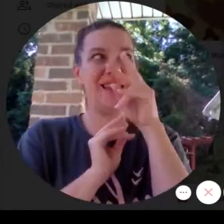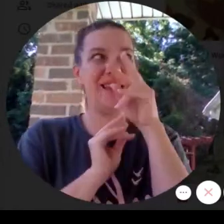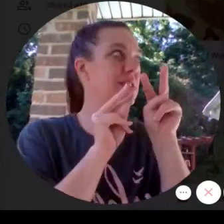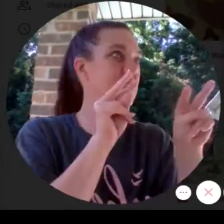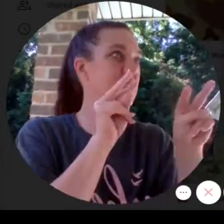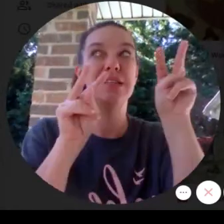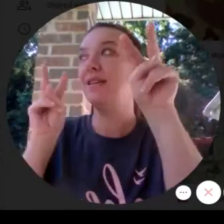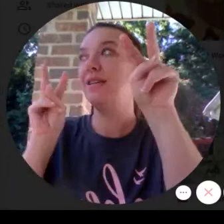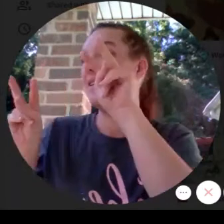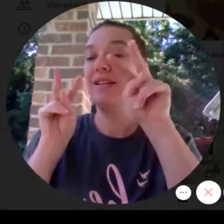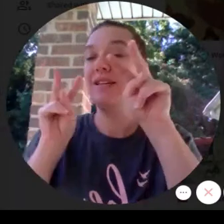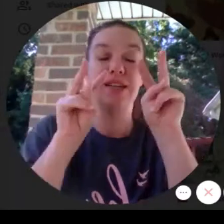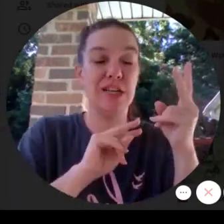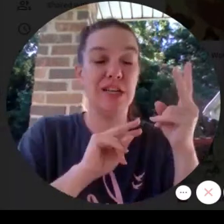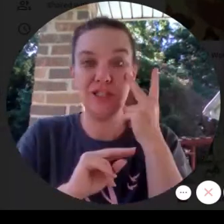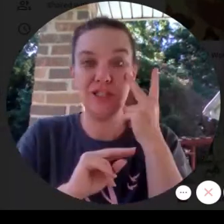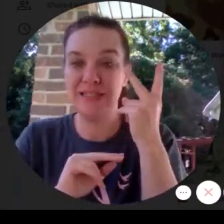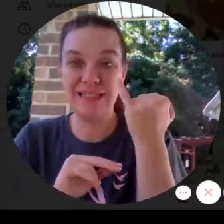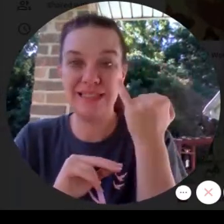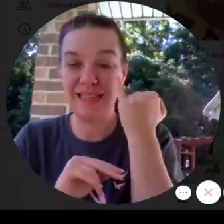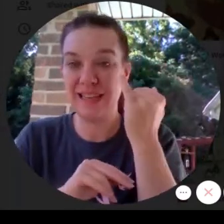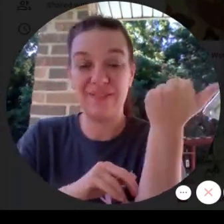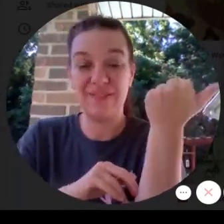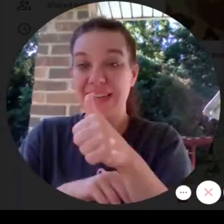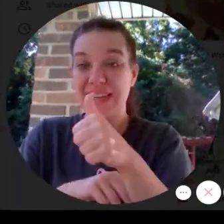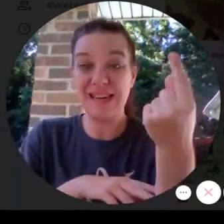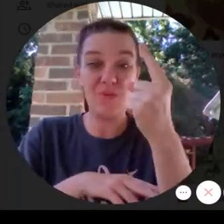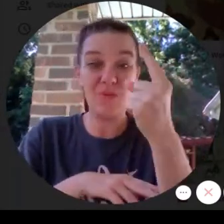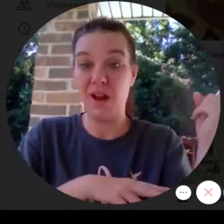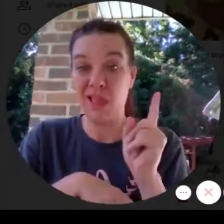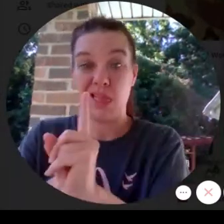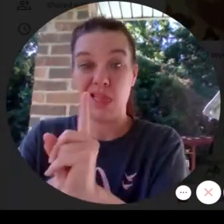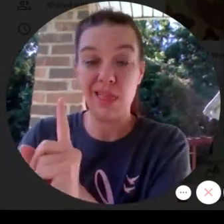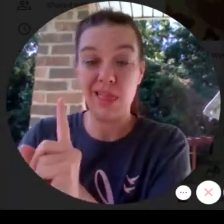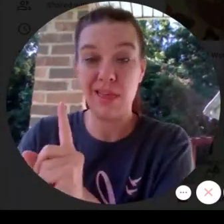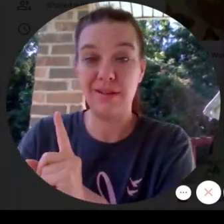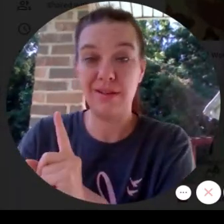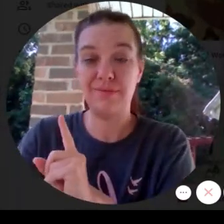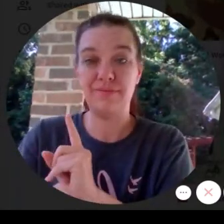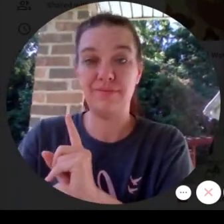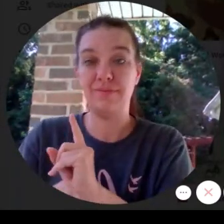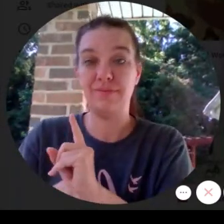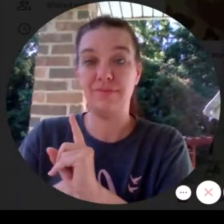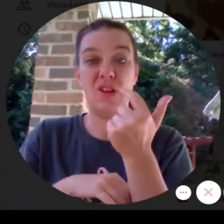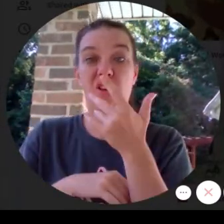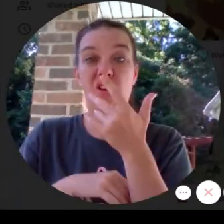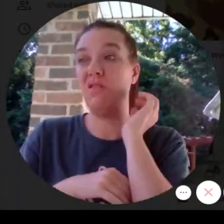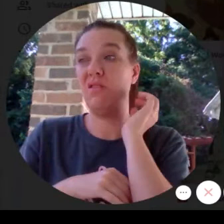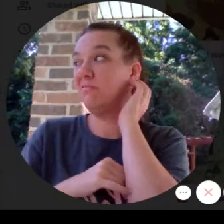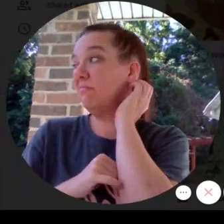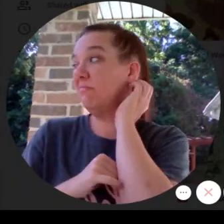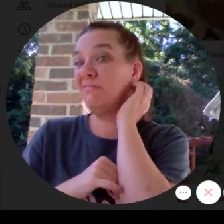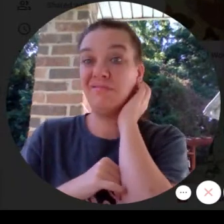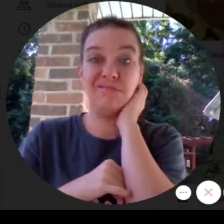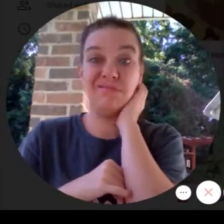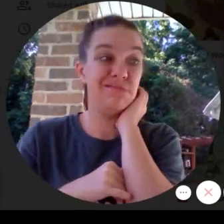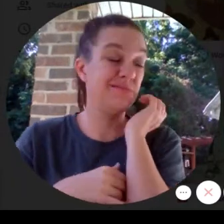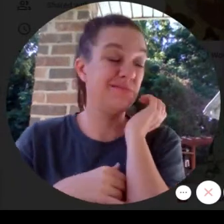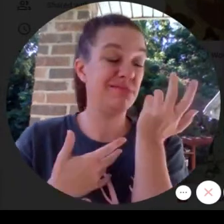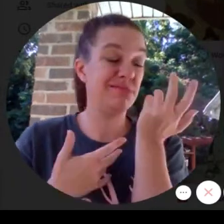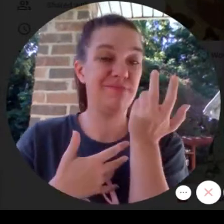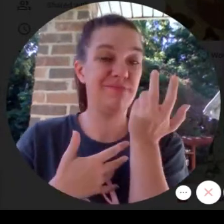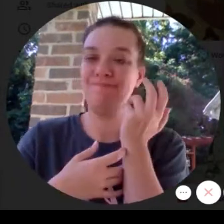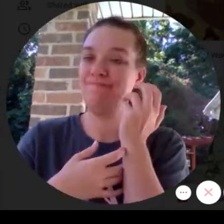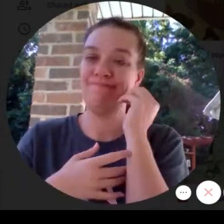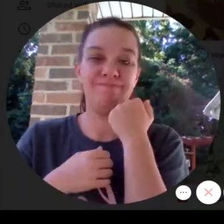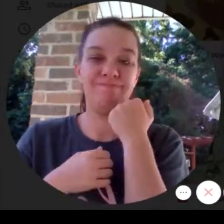whether anyone was stepping forward. Miles scratched behind his ear, begged to yawn. "A shame," Barkin